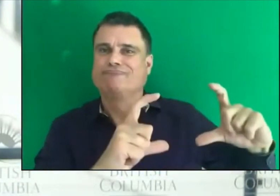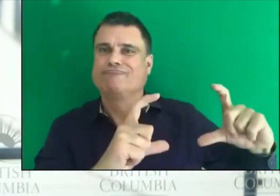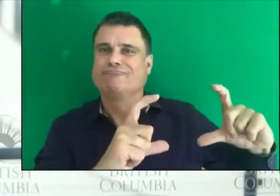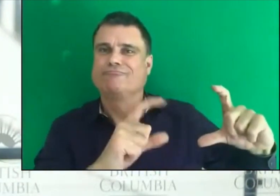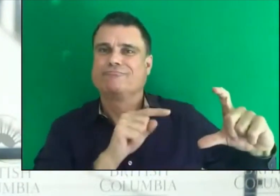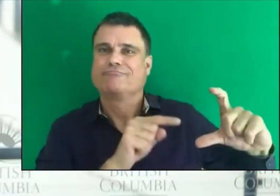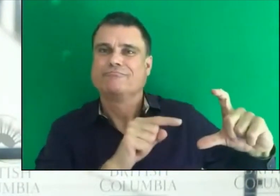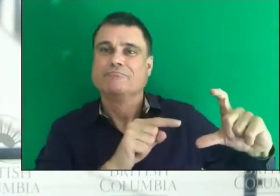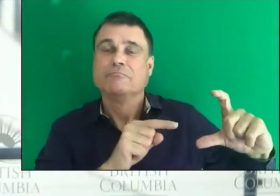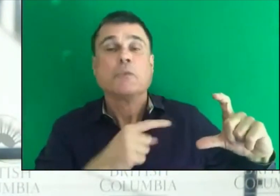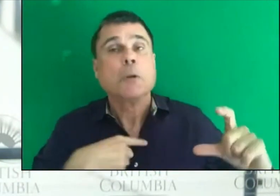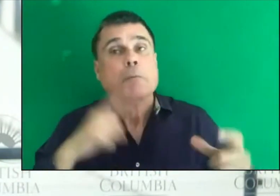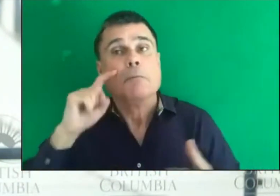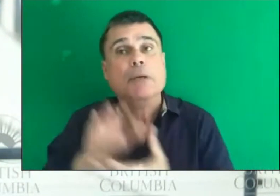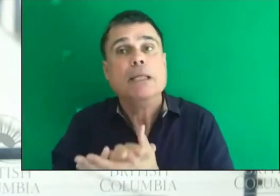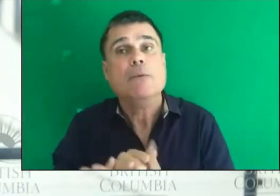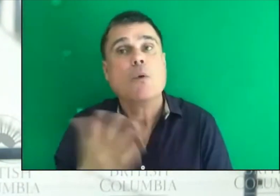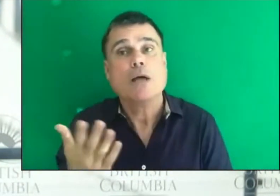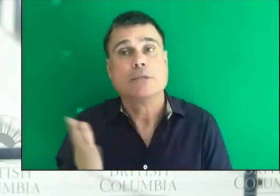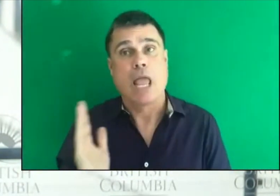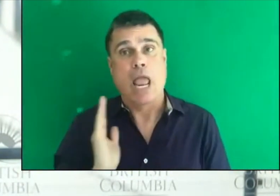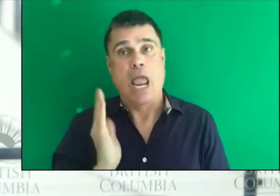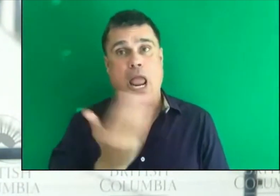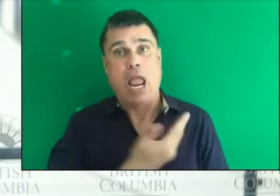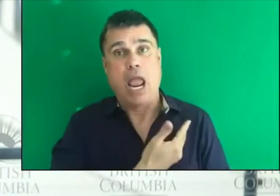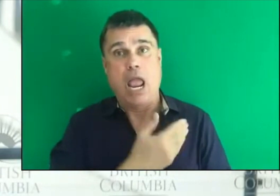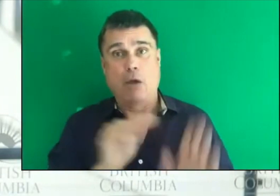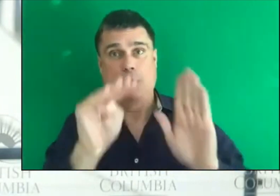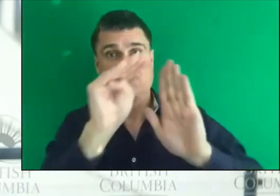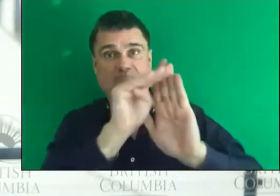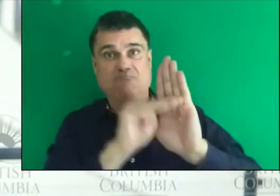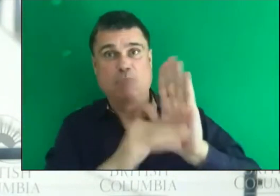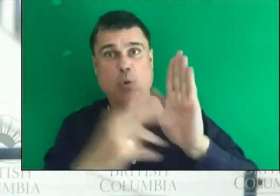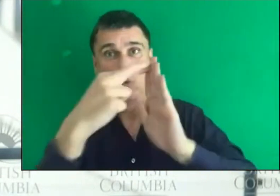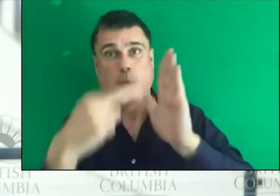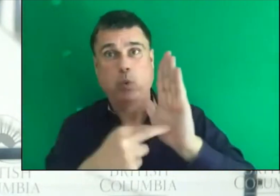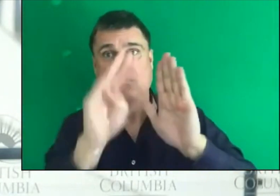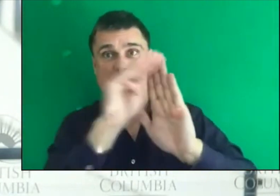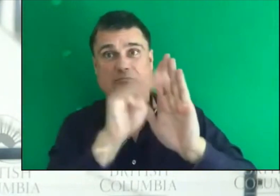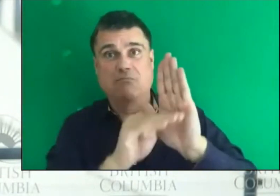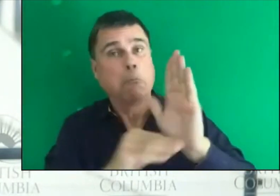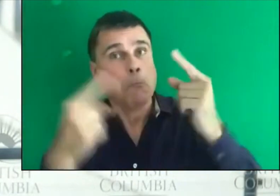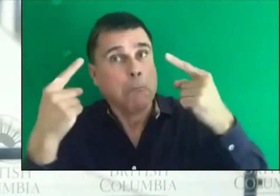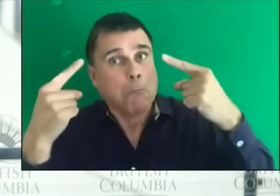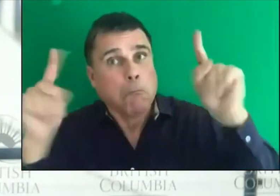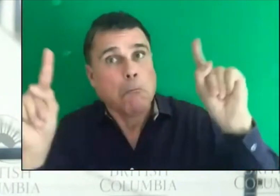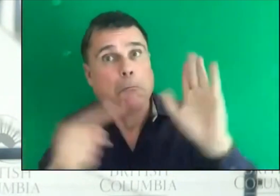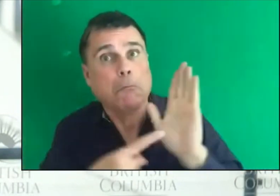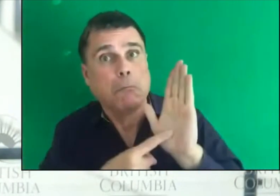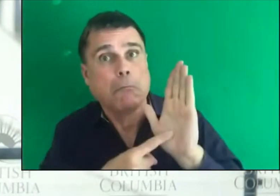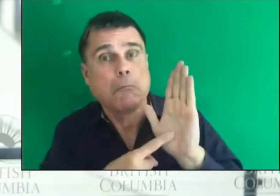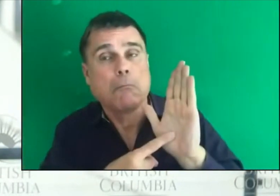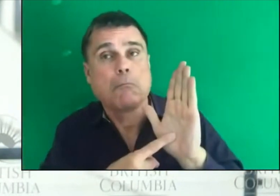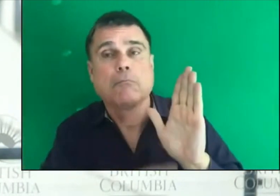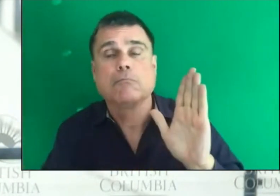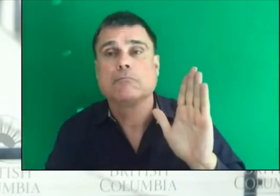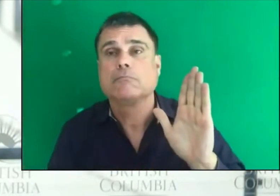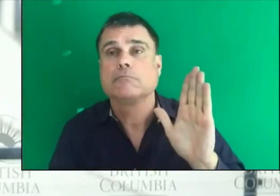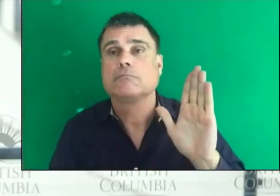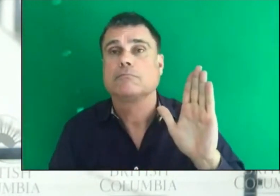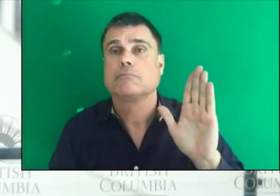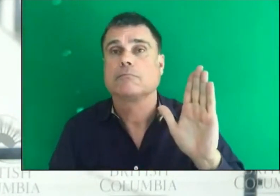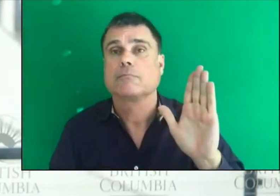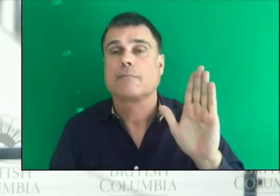Australia. We've been watching very carefully there. It is a lot easier when you are an island to control movement back and forth.